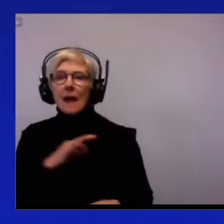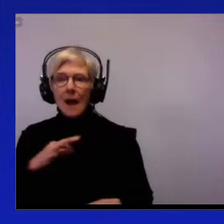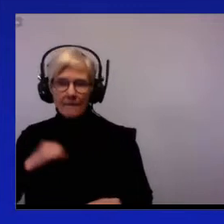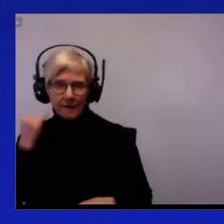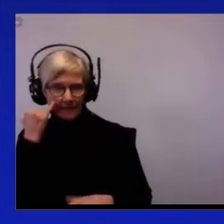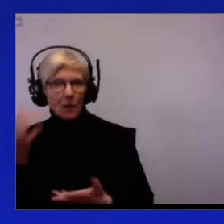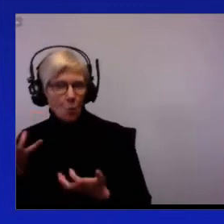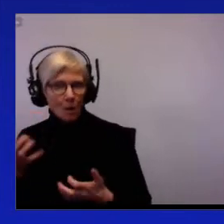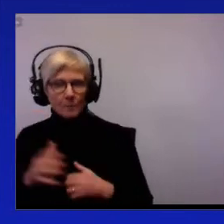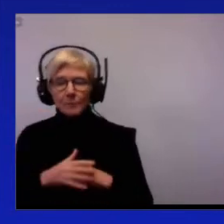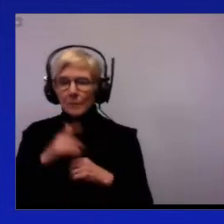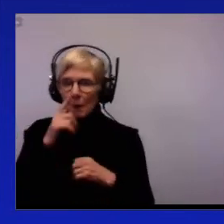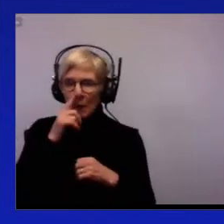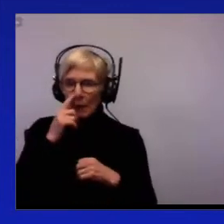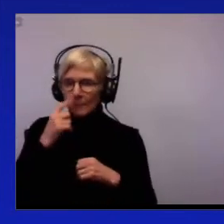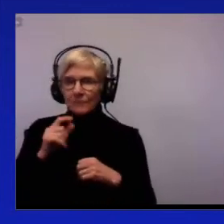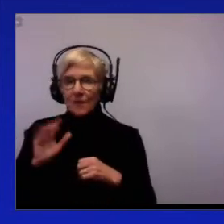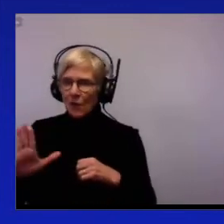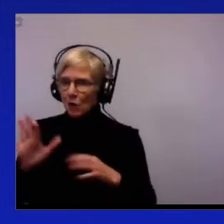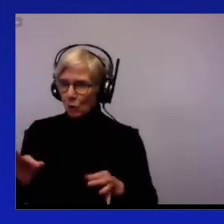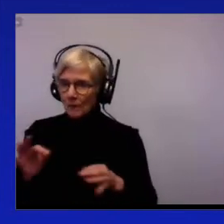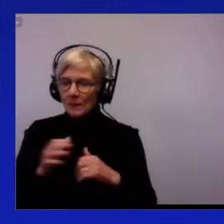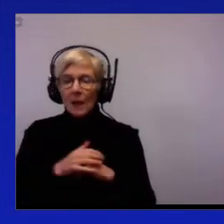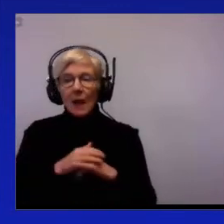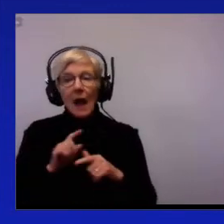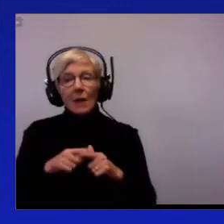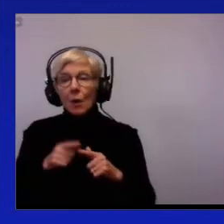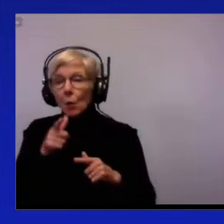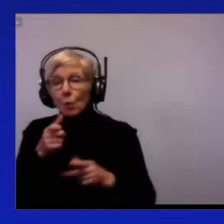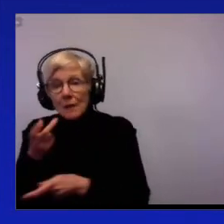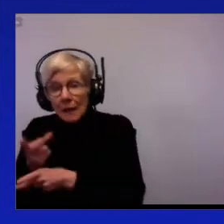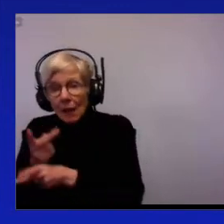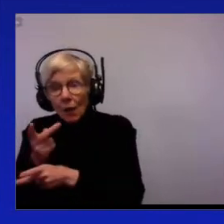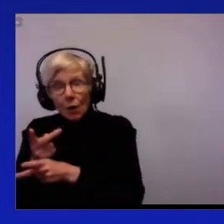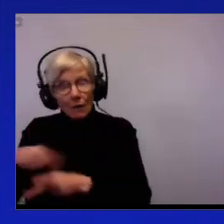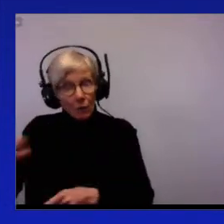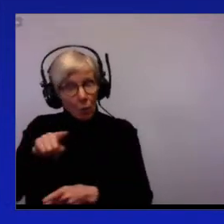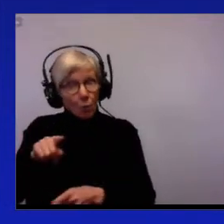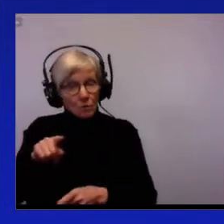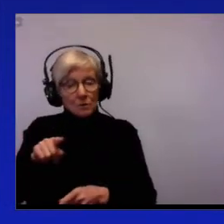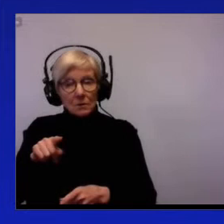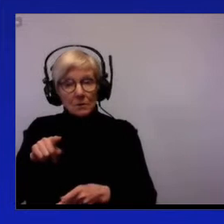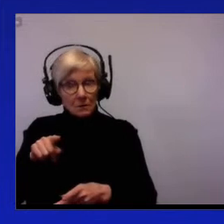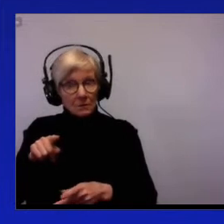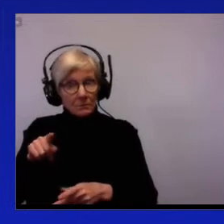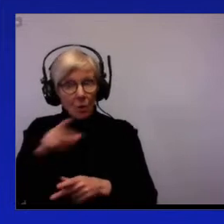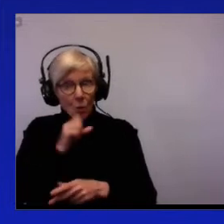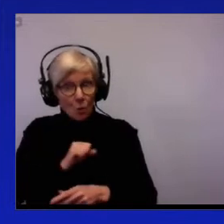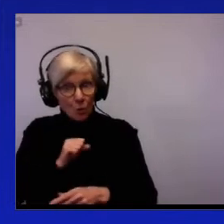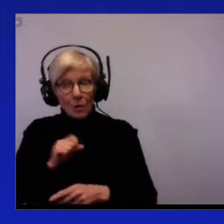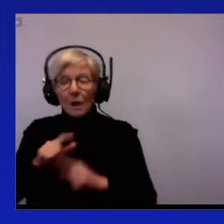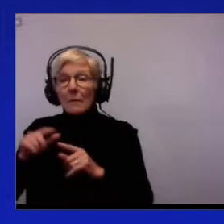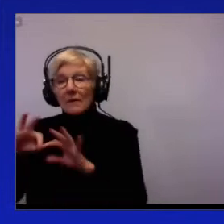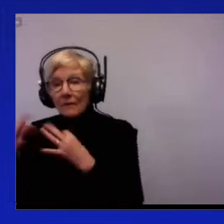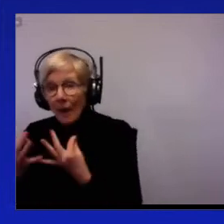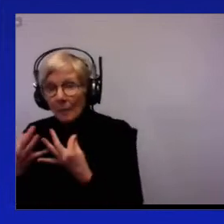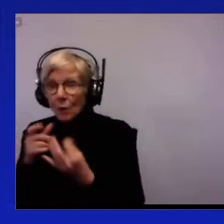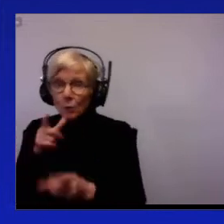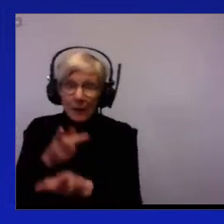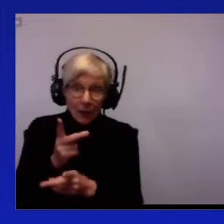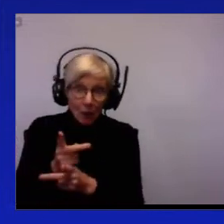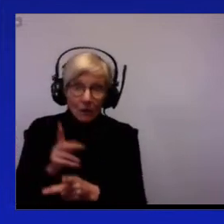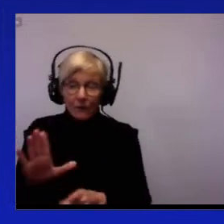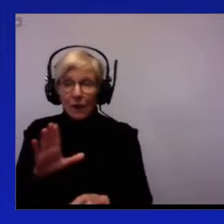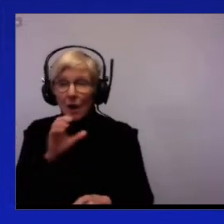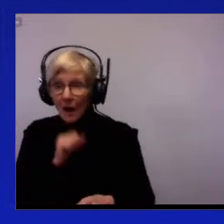and they're those who care for those residents as well too. So a family member that's a caregiver as well, that